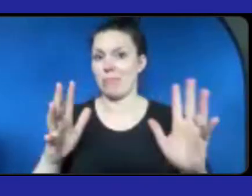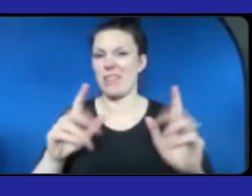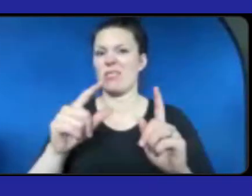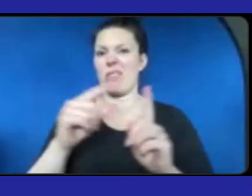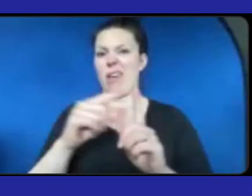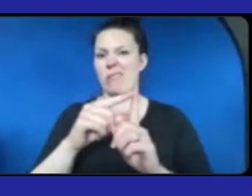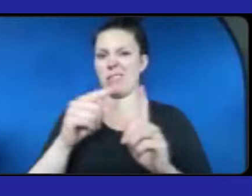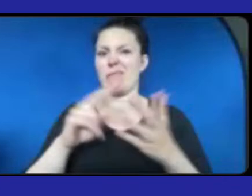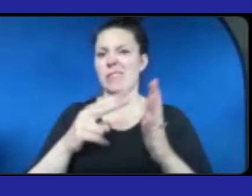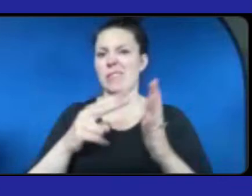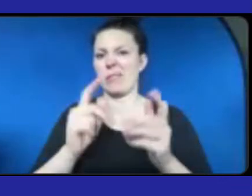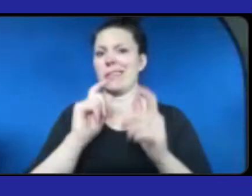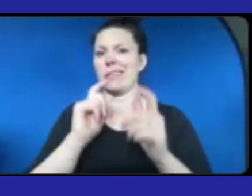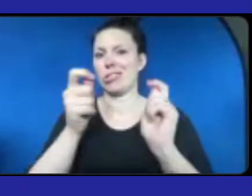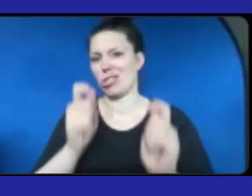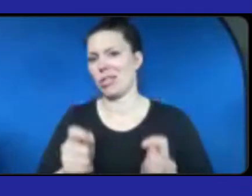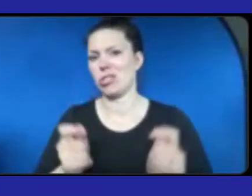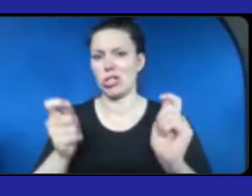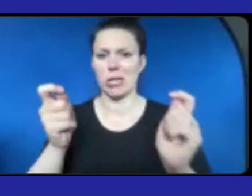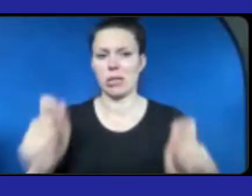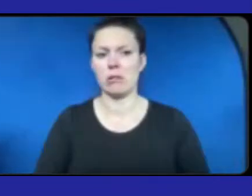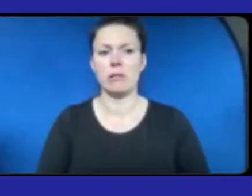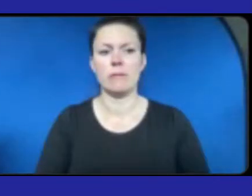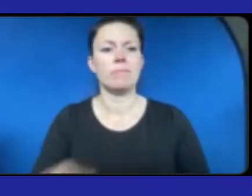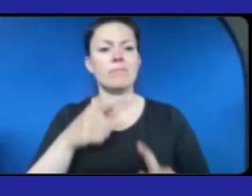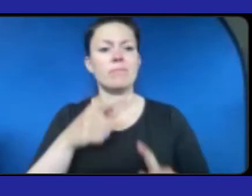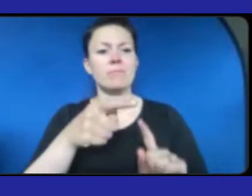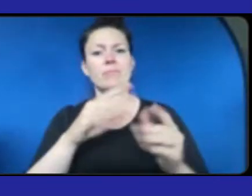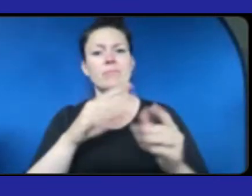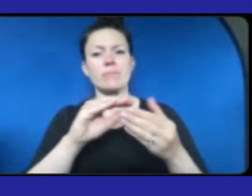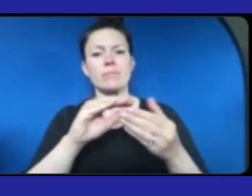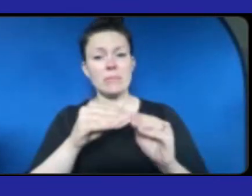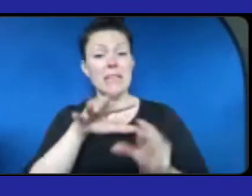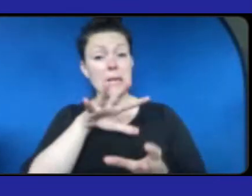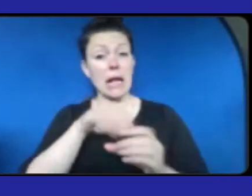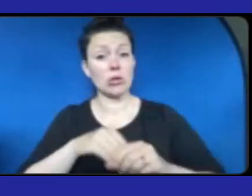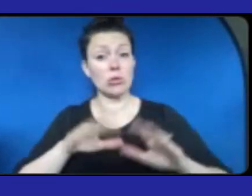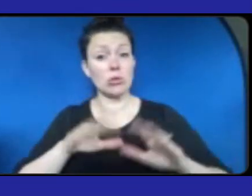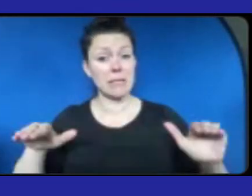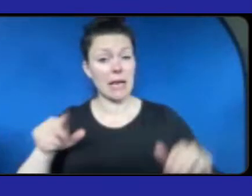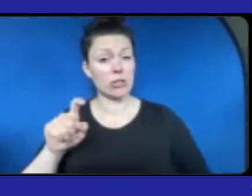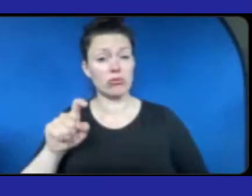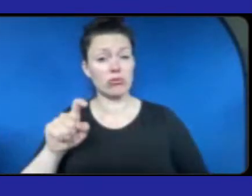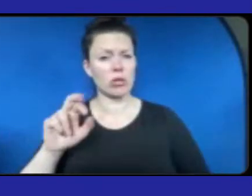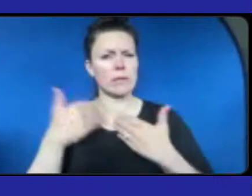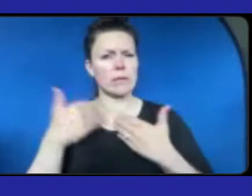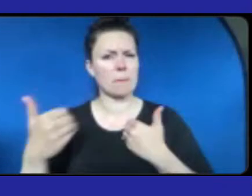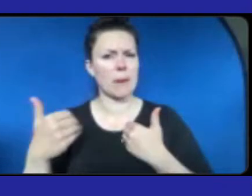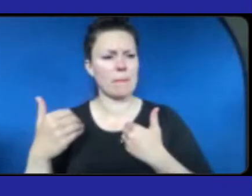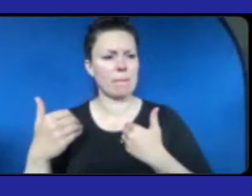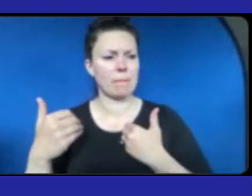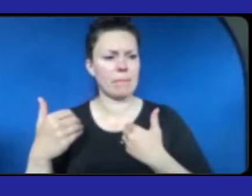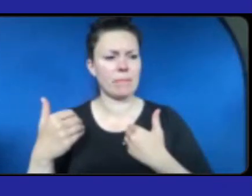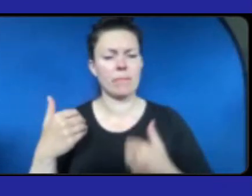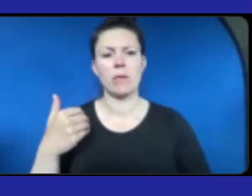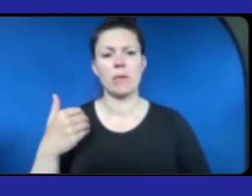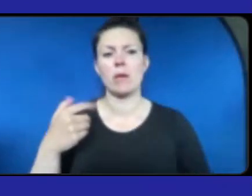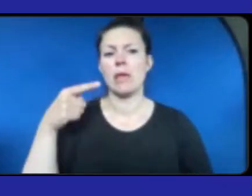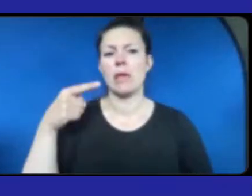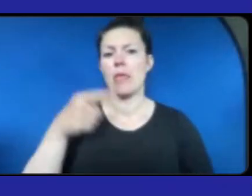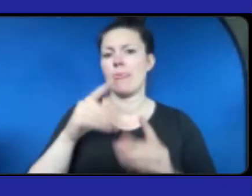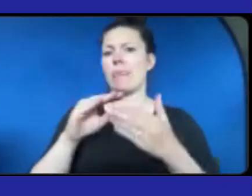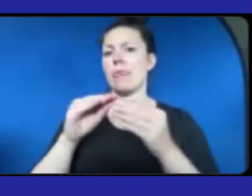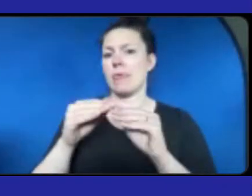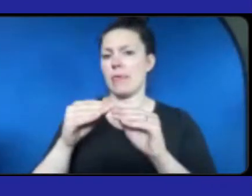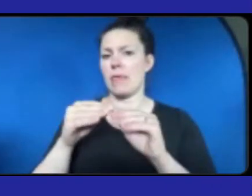Yeah. And do these numbers include pediatrics, you said, or not? These numbers, and this is